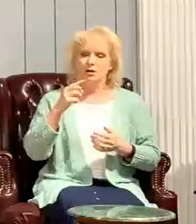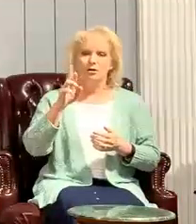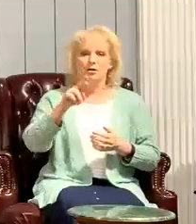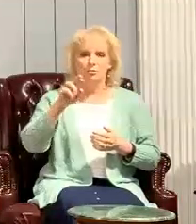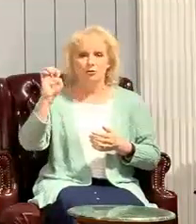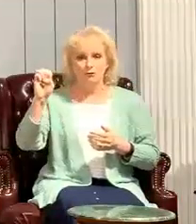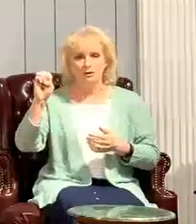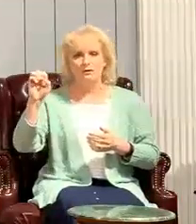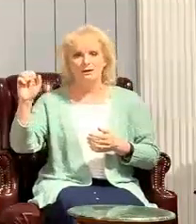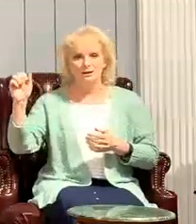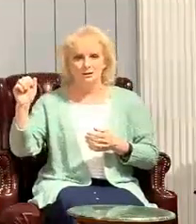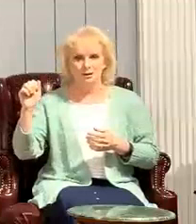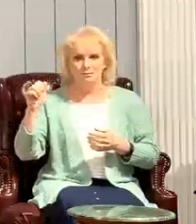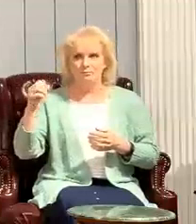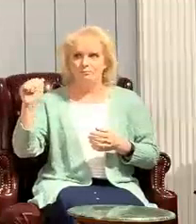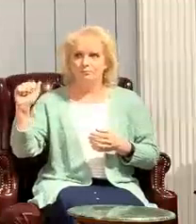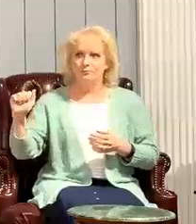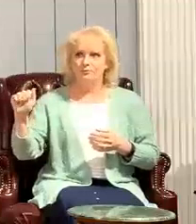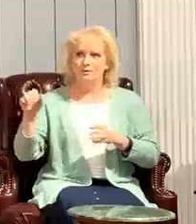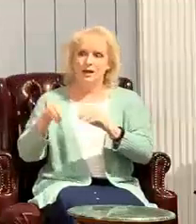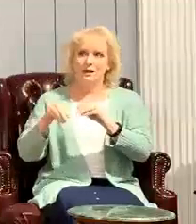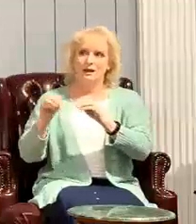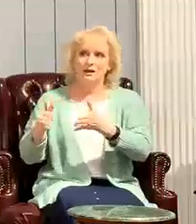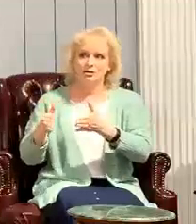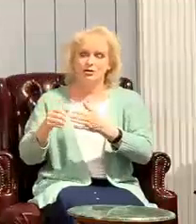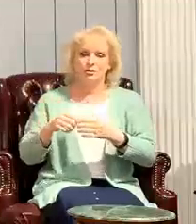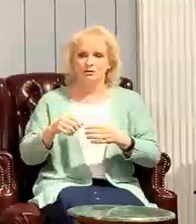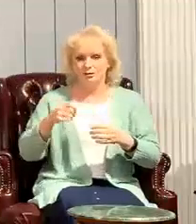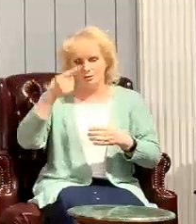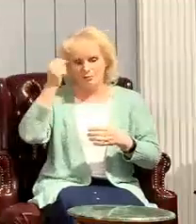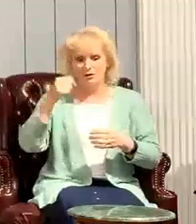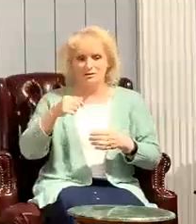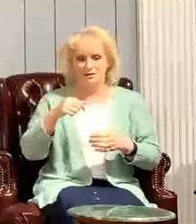house. We just got, and so I had to call them and say,